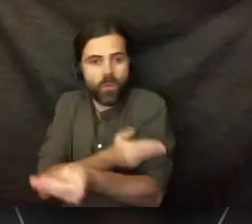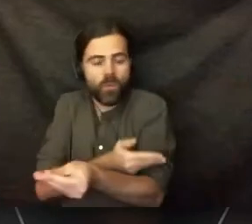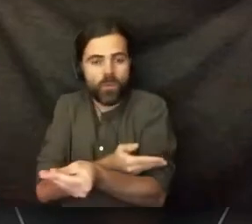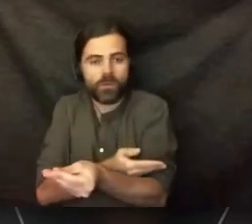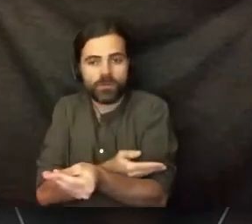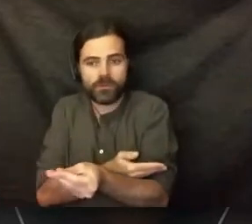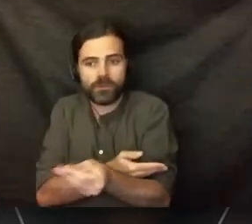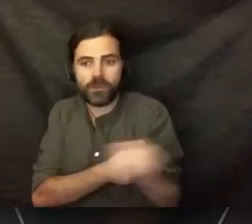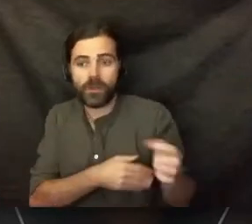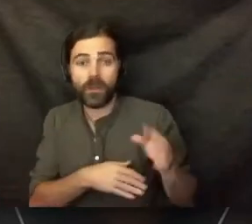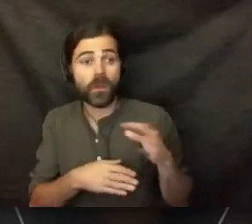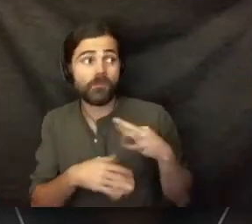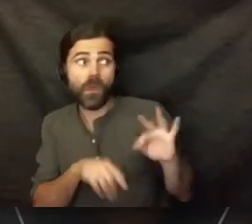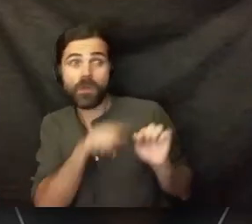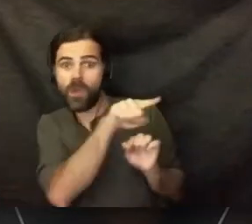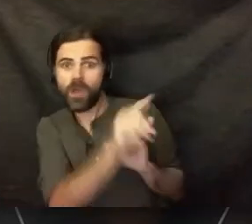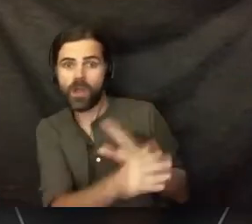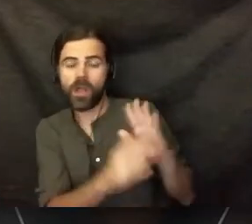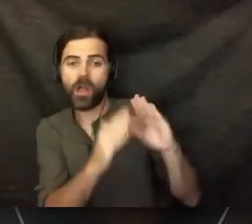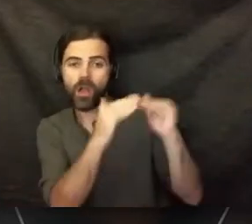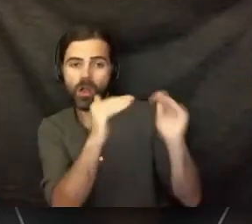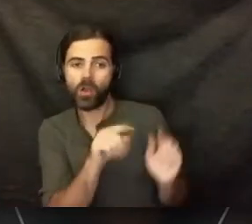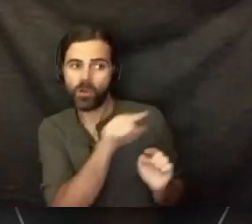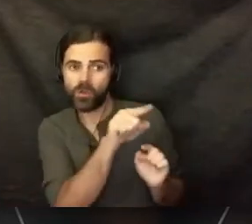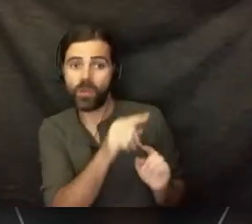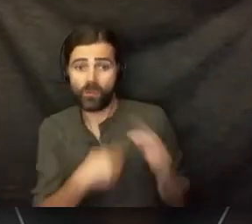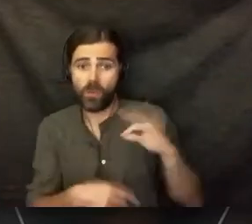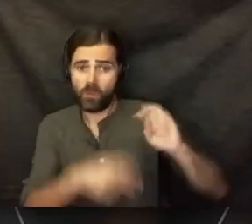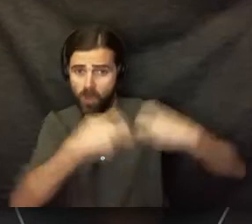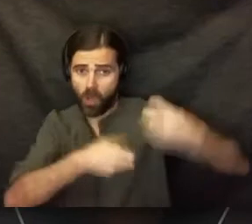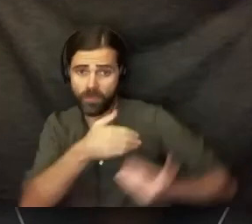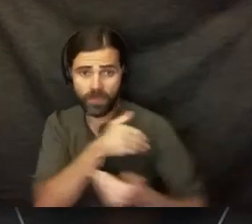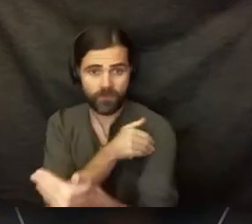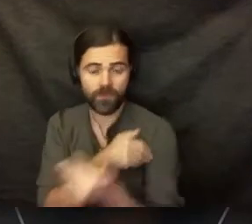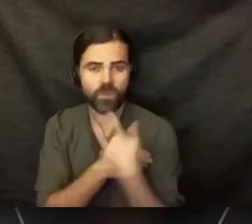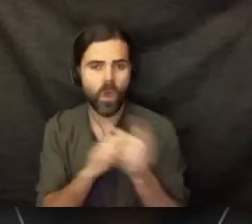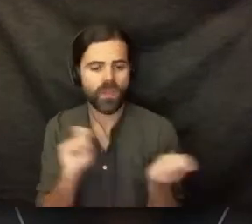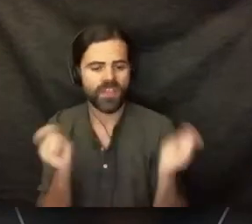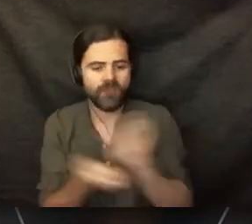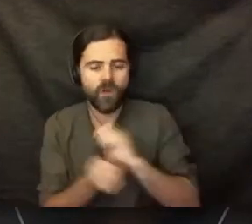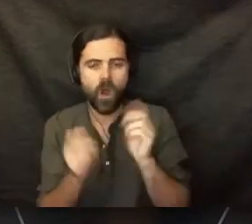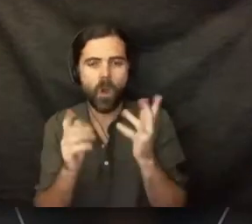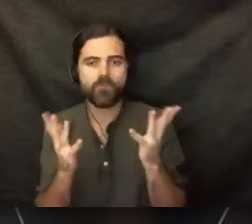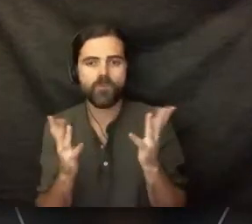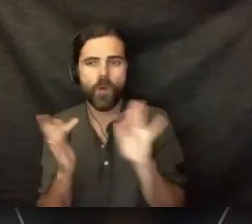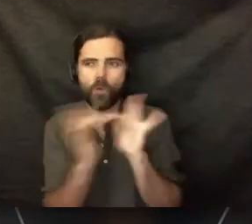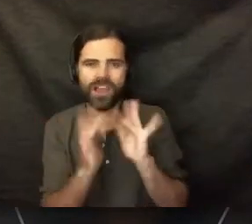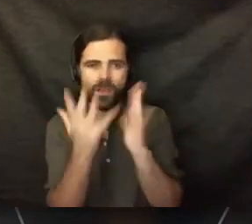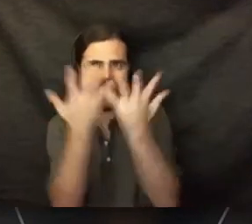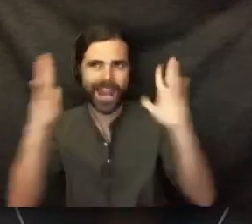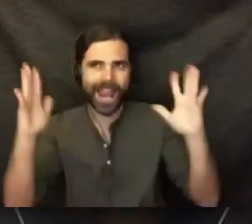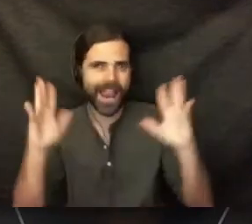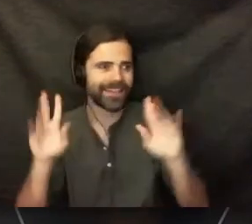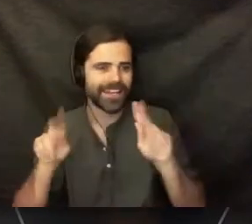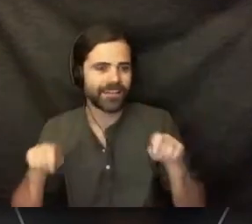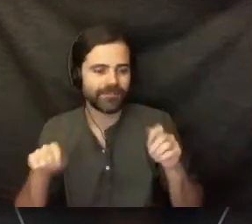and an overhead? How do we create the architecture to do that? How do we transform our relationship with nature so it's not one of financialization of nature, but